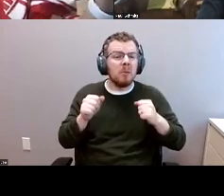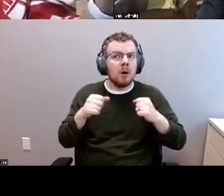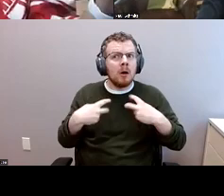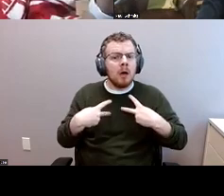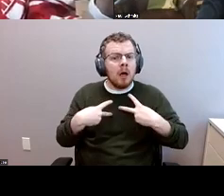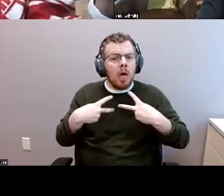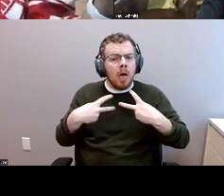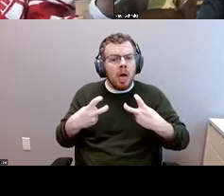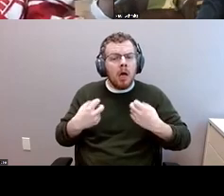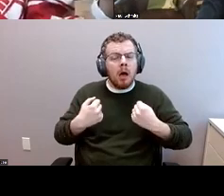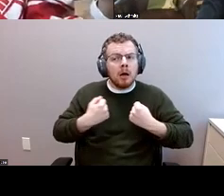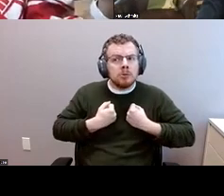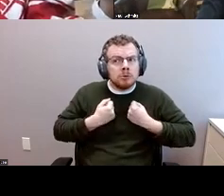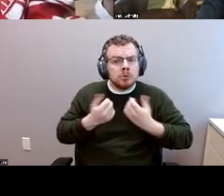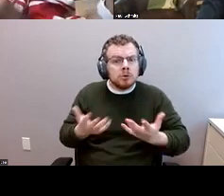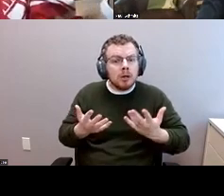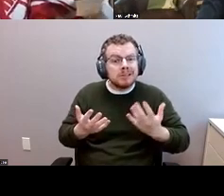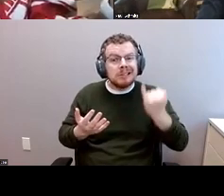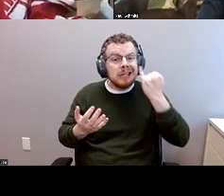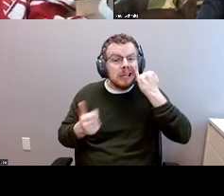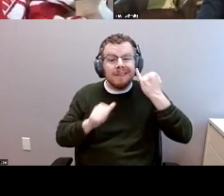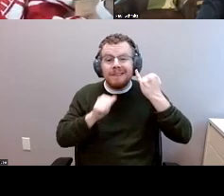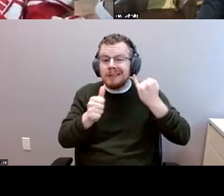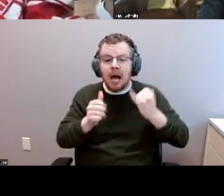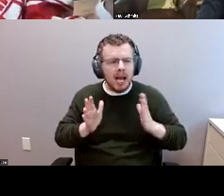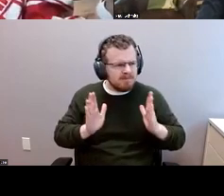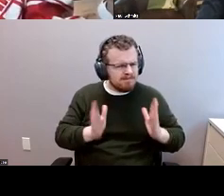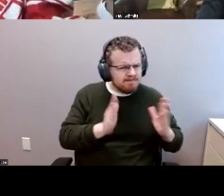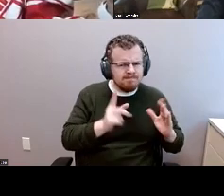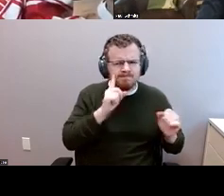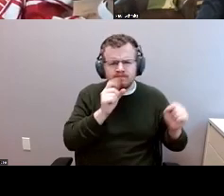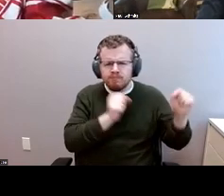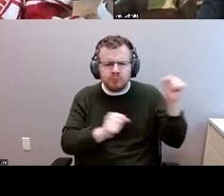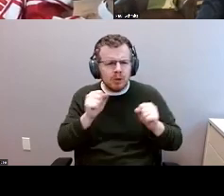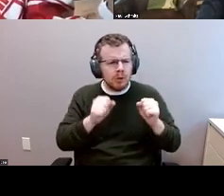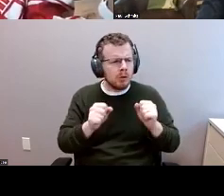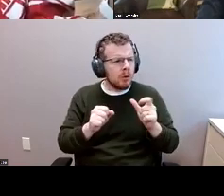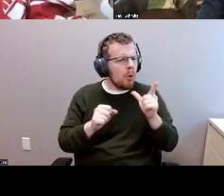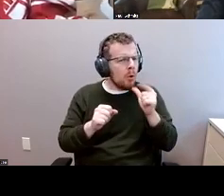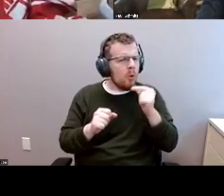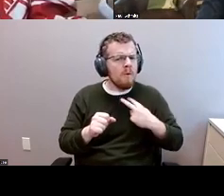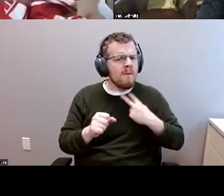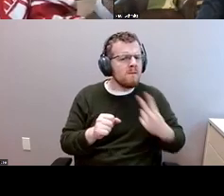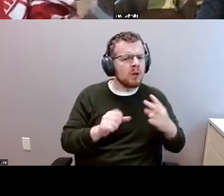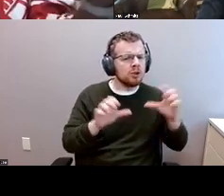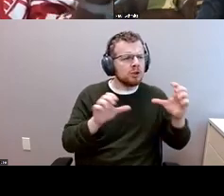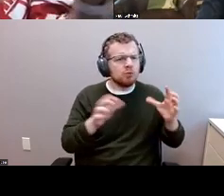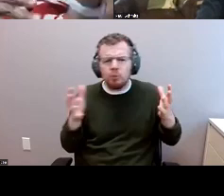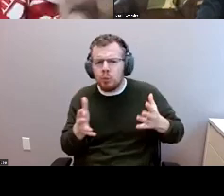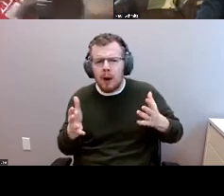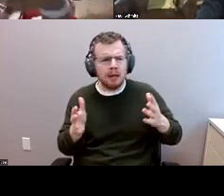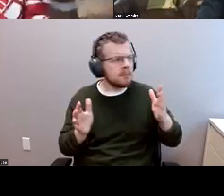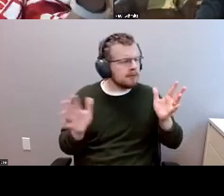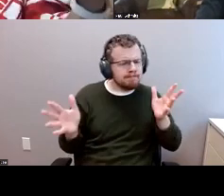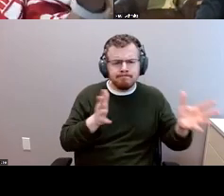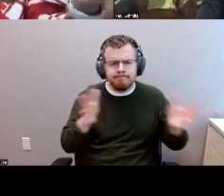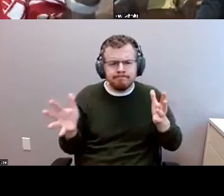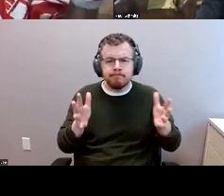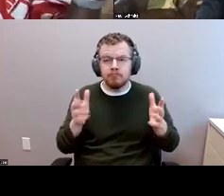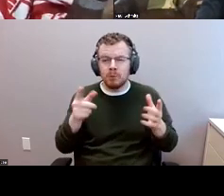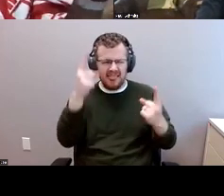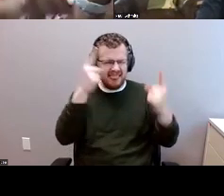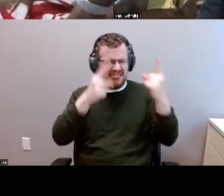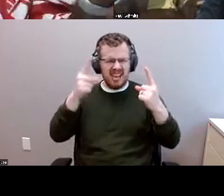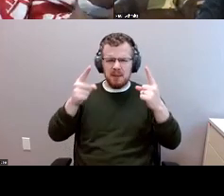are not really organized strategically on who's poised to do what best. So when you start looking at this cross system, cross